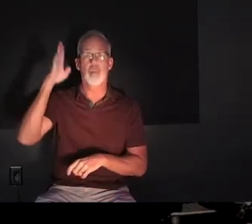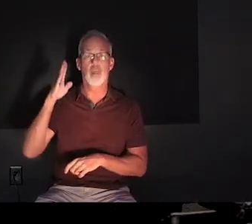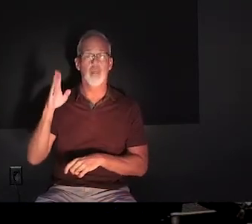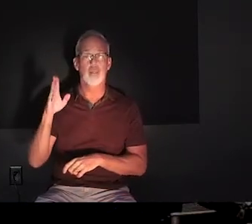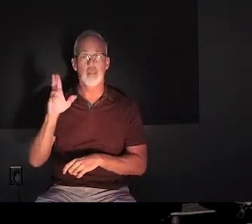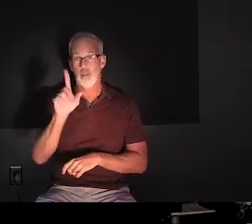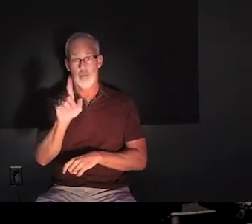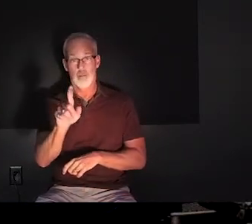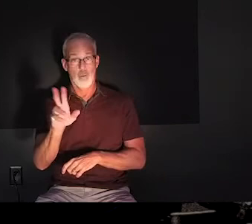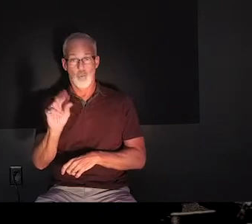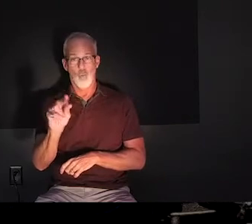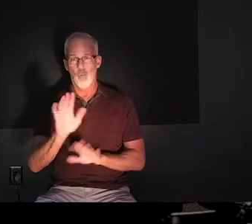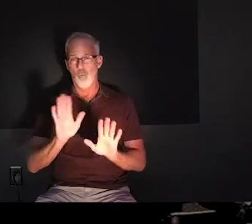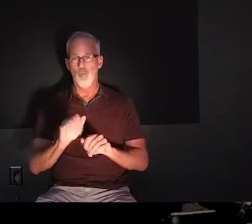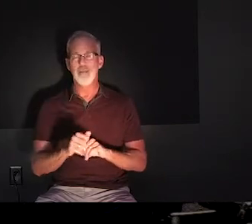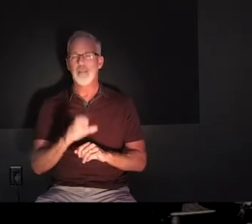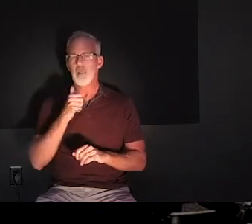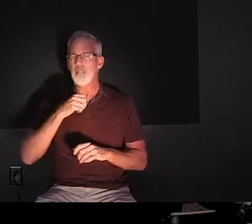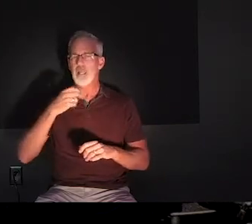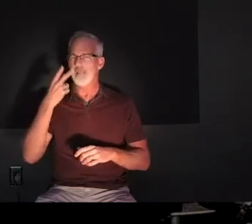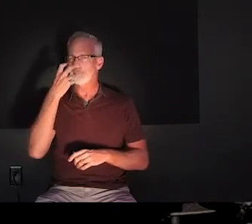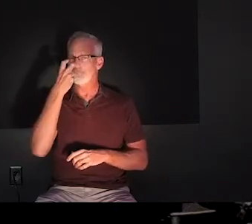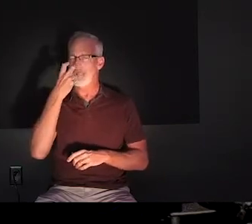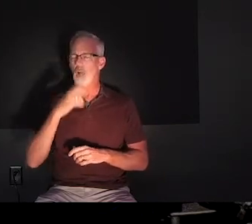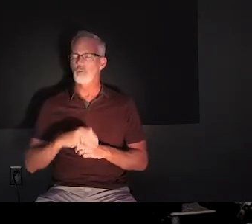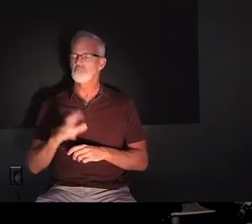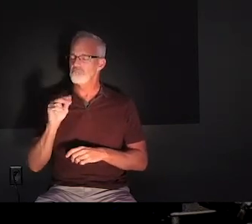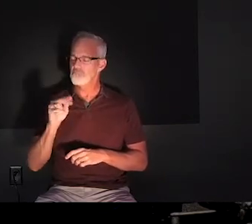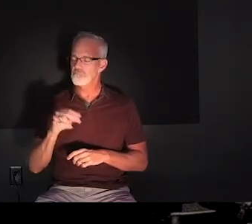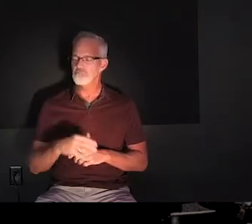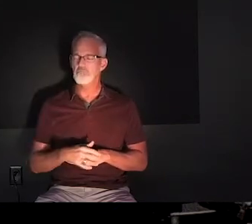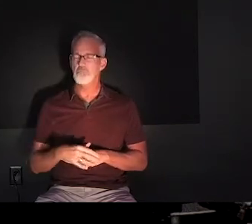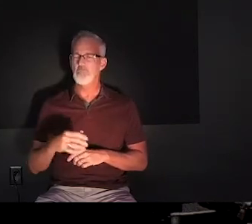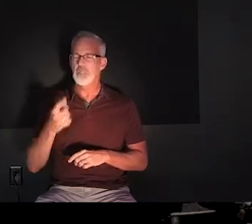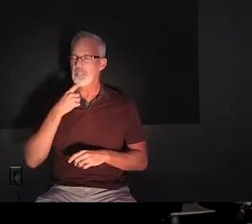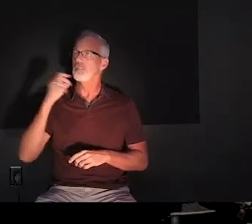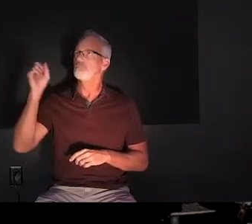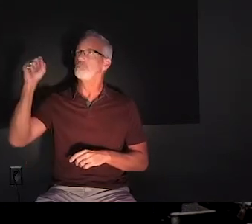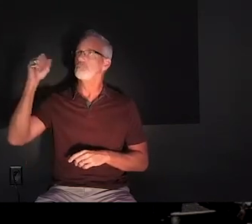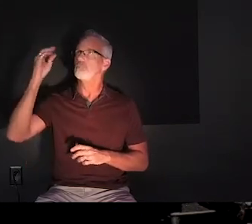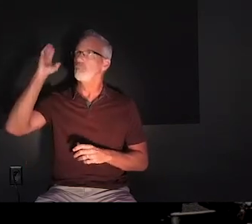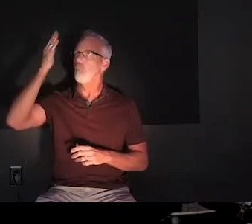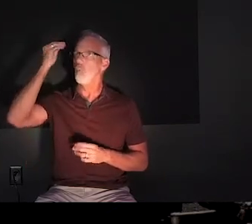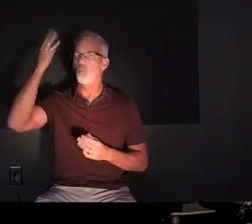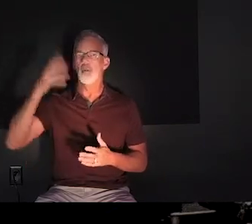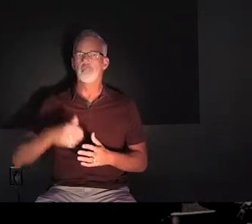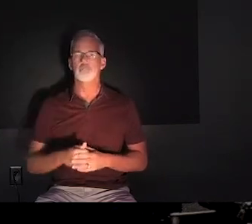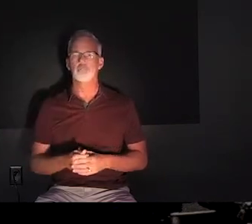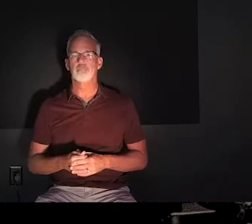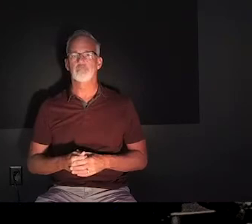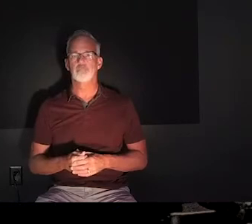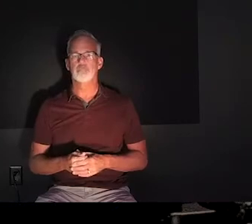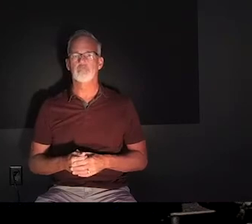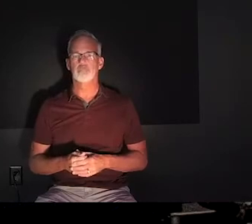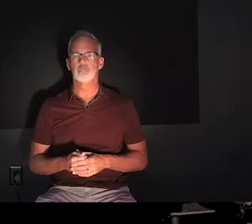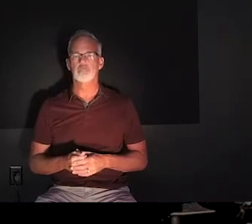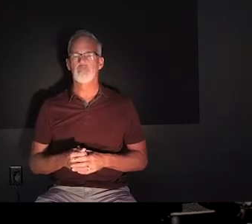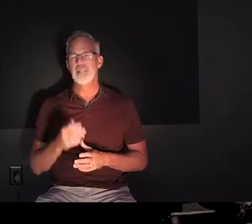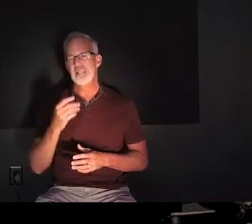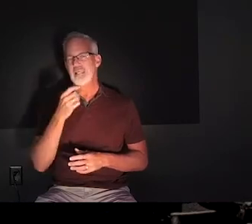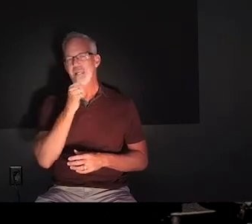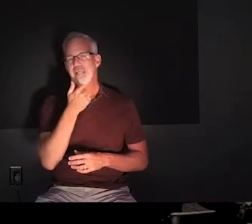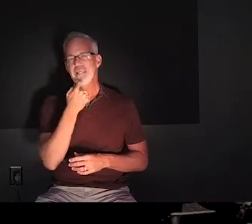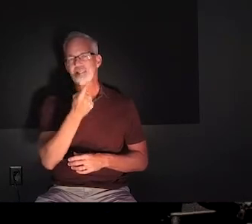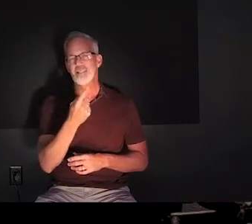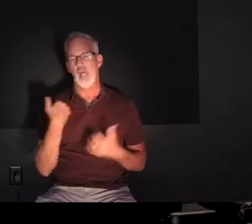him doubting what the angel is saying. You don't see him say, you know what, hey, angel, I think I'm going to pray about this just a